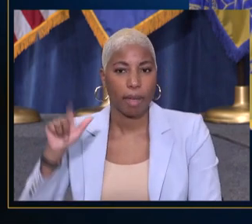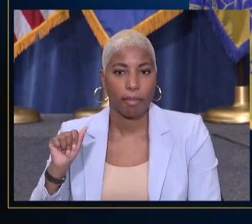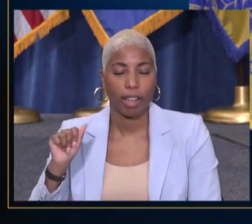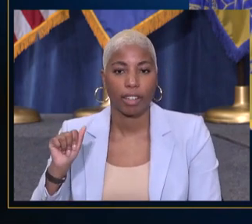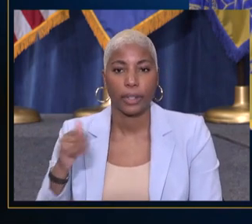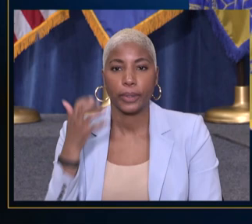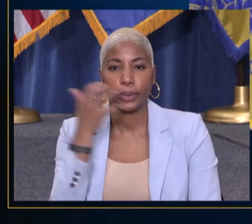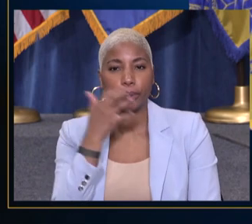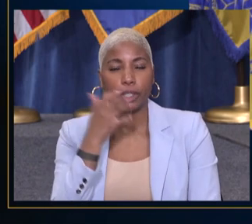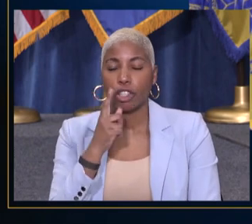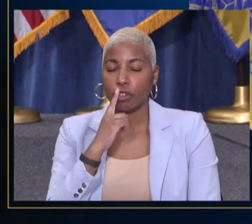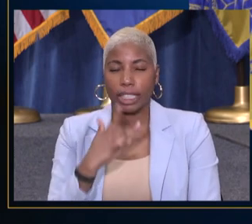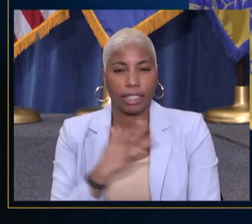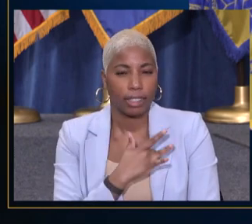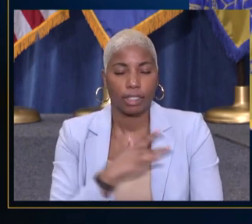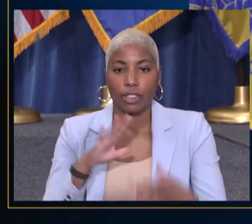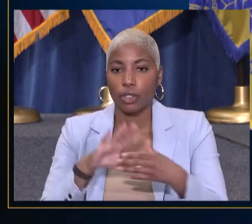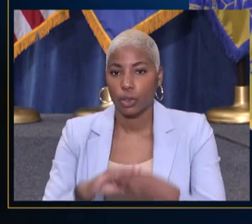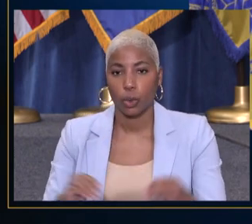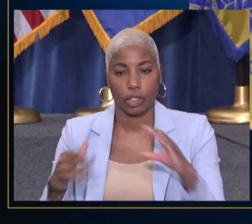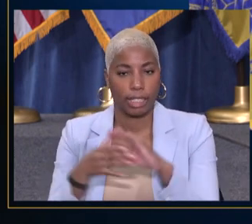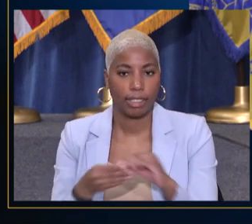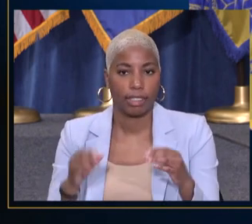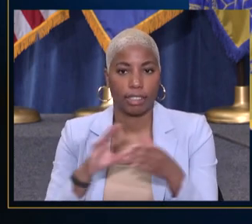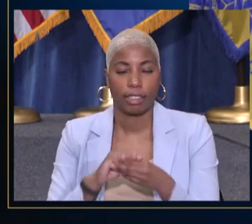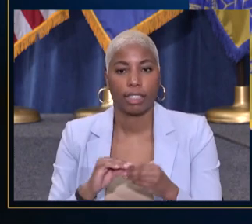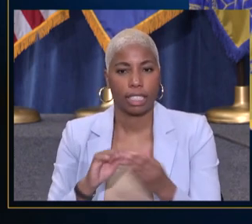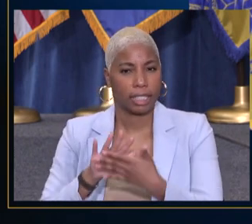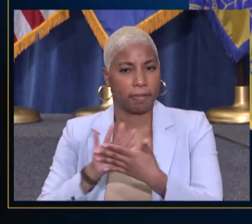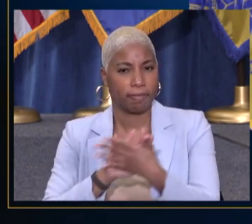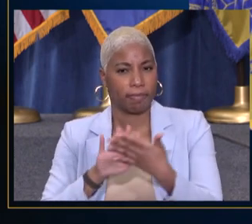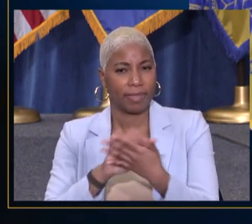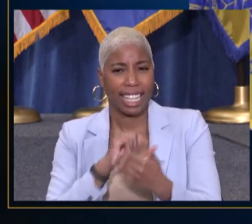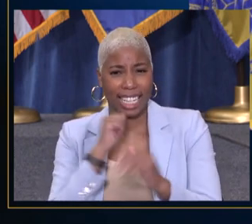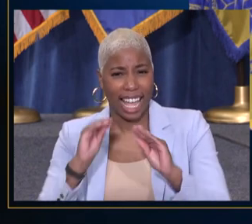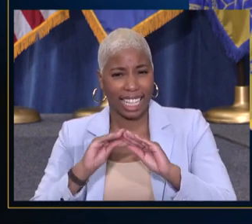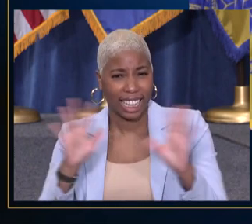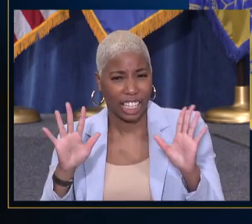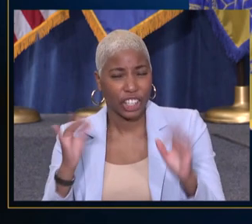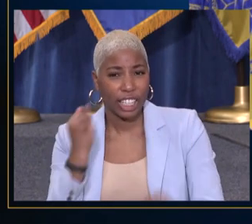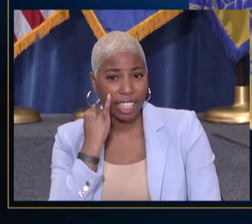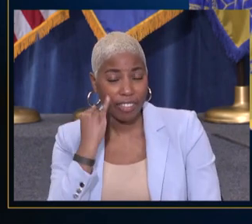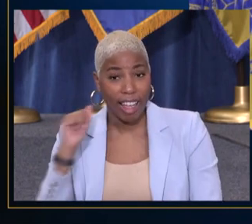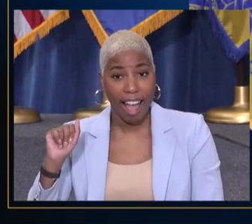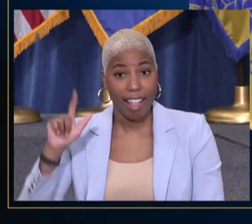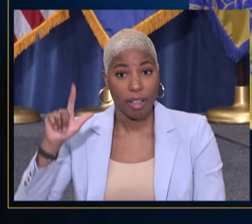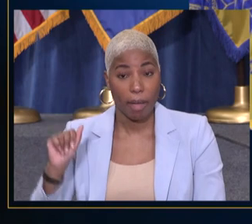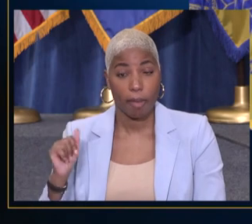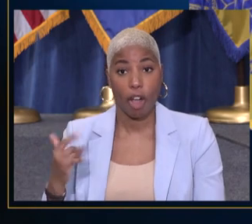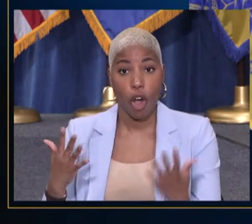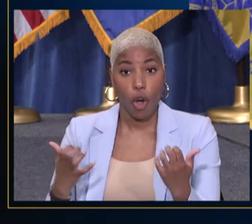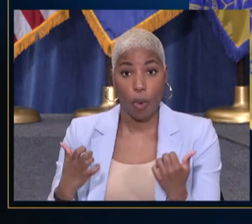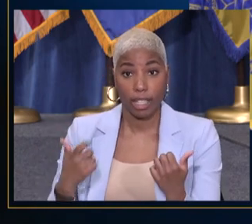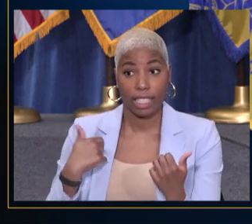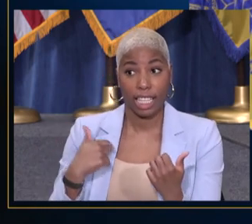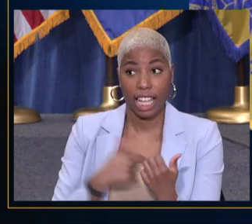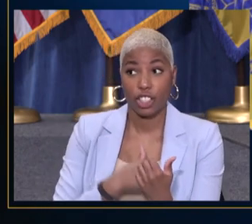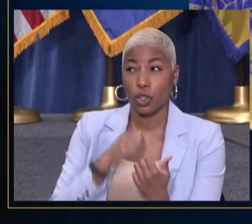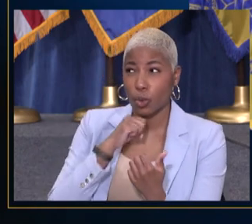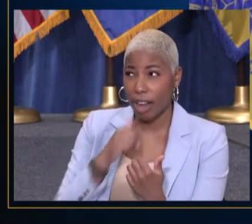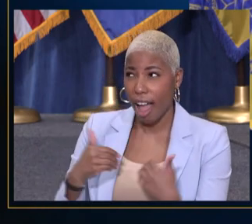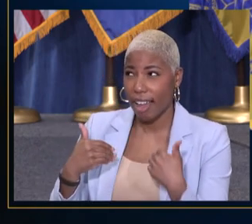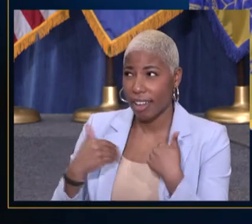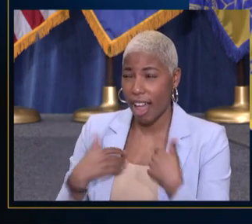Such powerful stories. It is unclear if Alabama wants us to not have